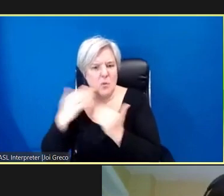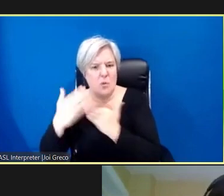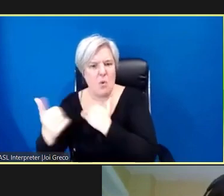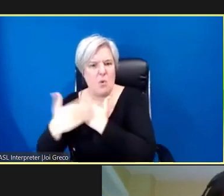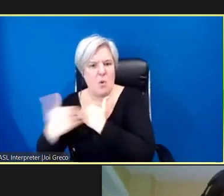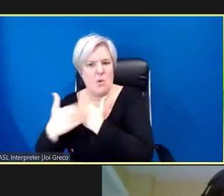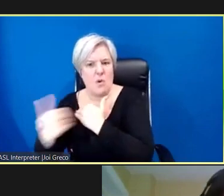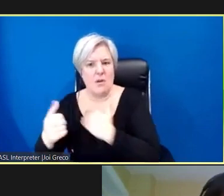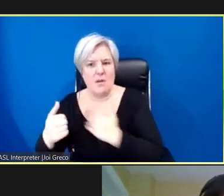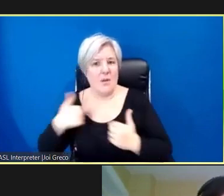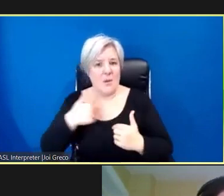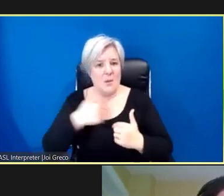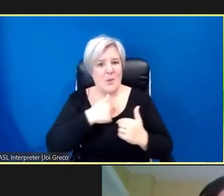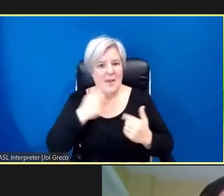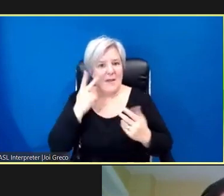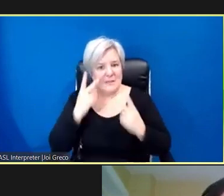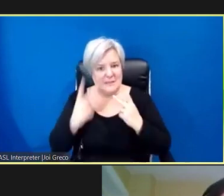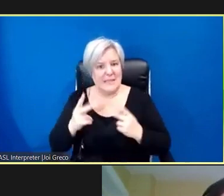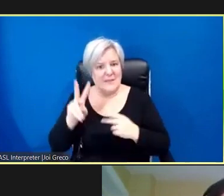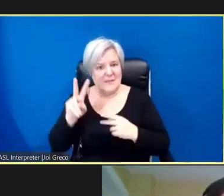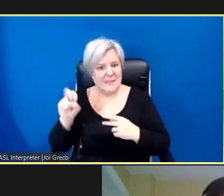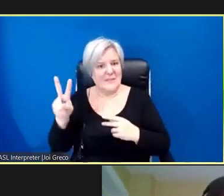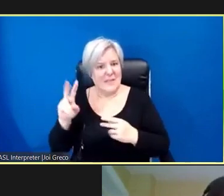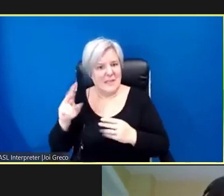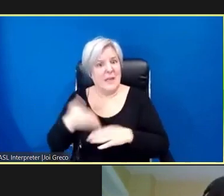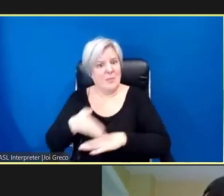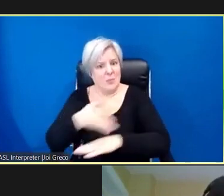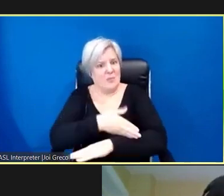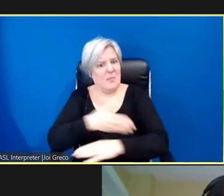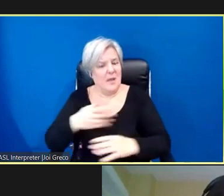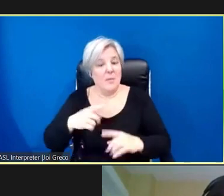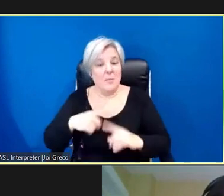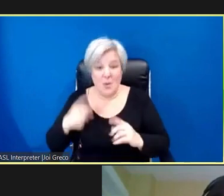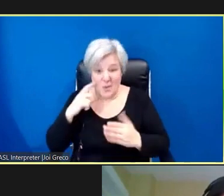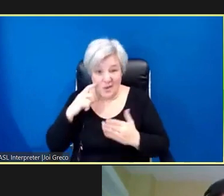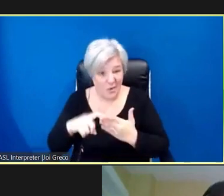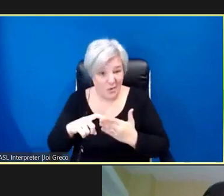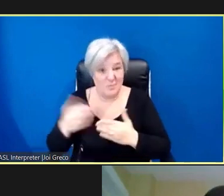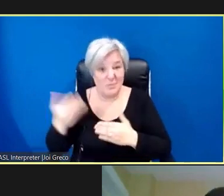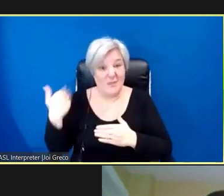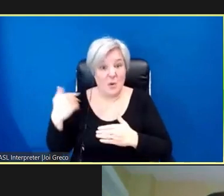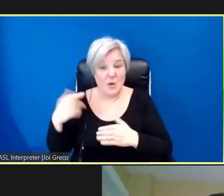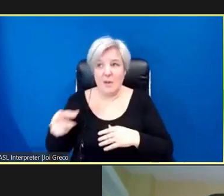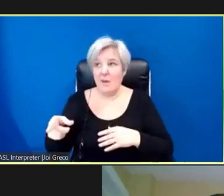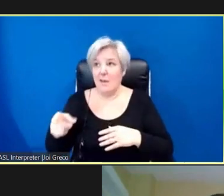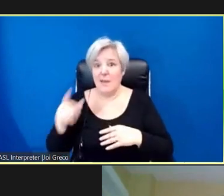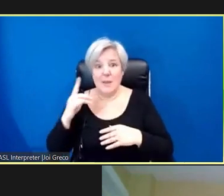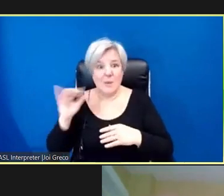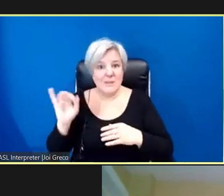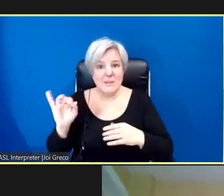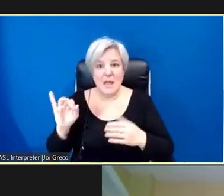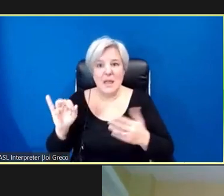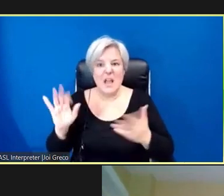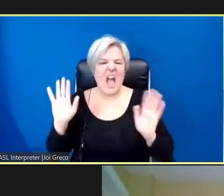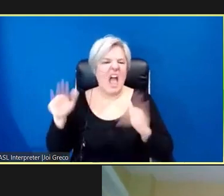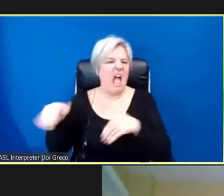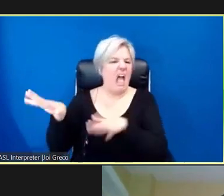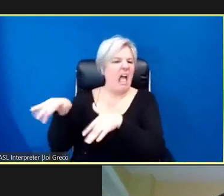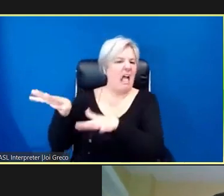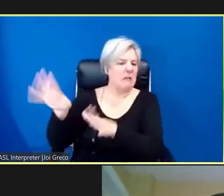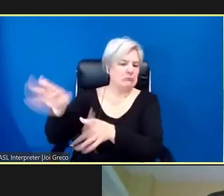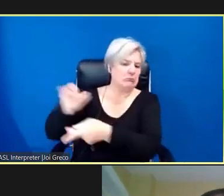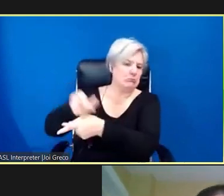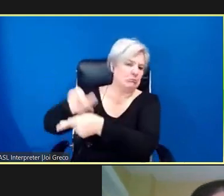doing VSV quality improvement. But what we were finding is that it was like Randy said, they were like, oh, they do the